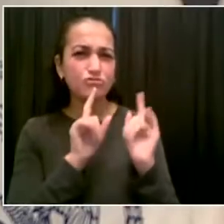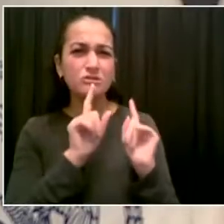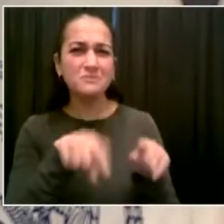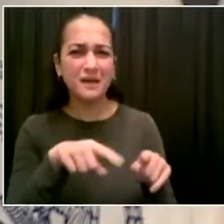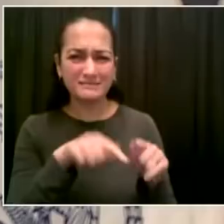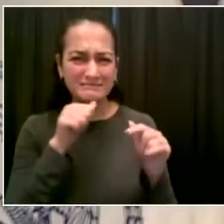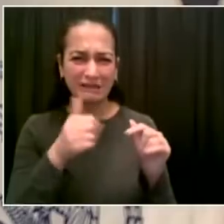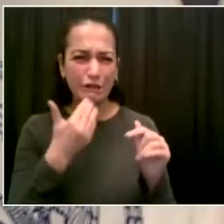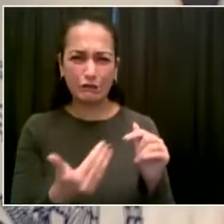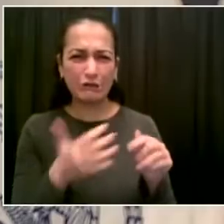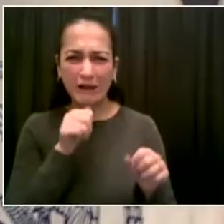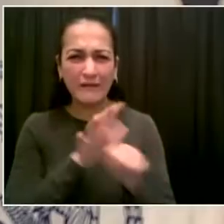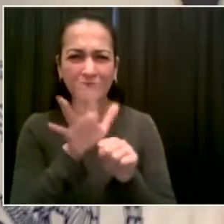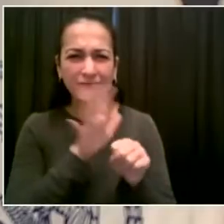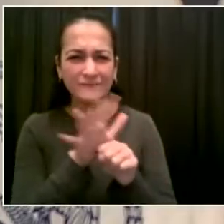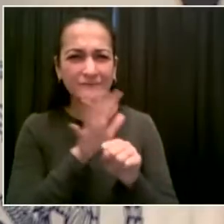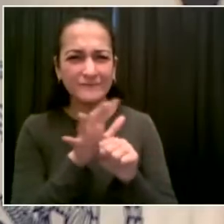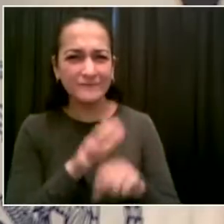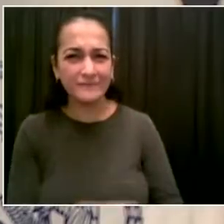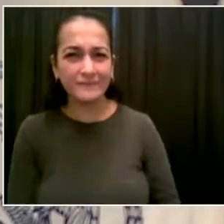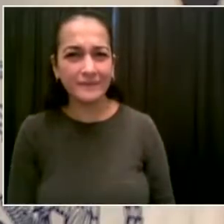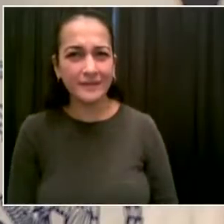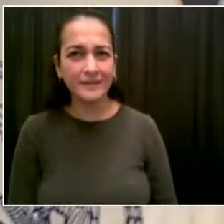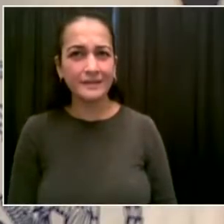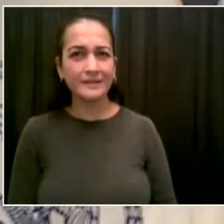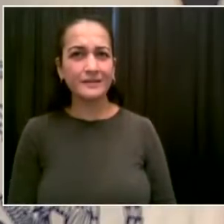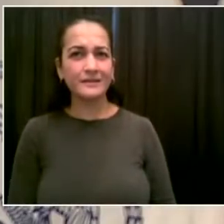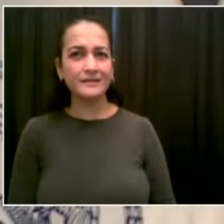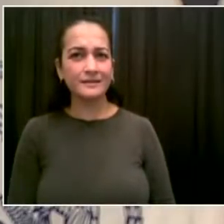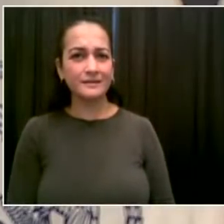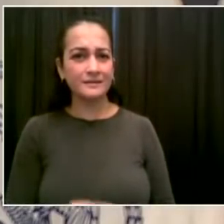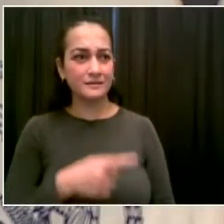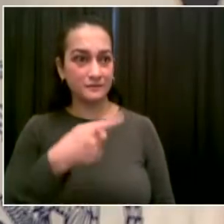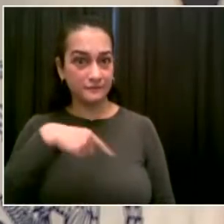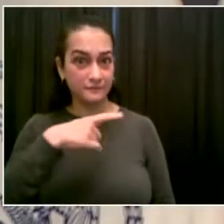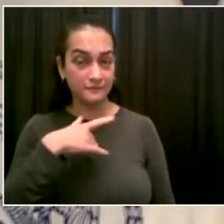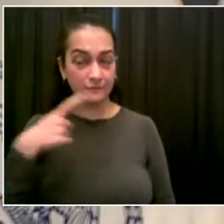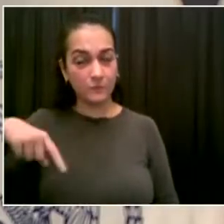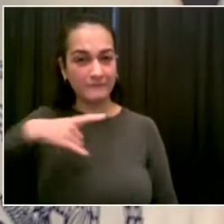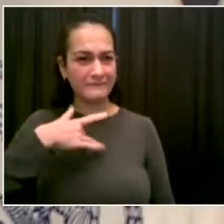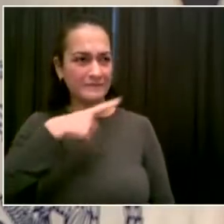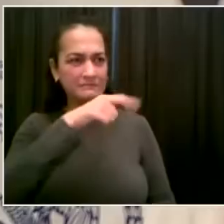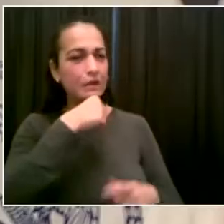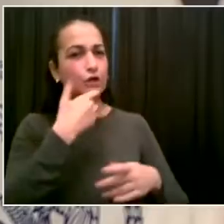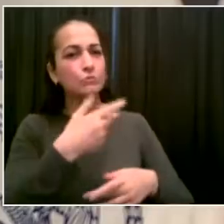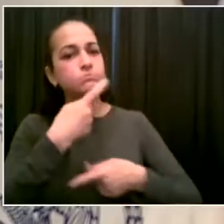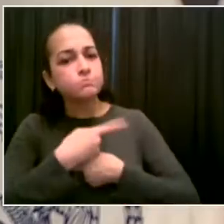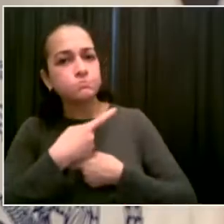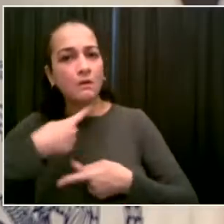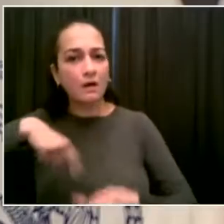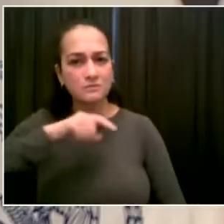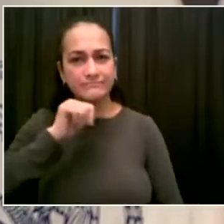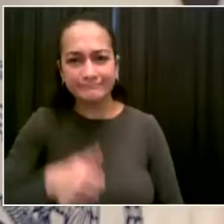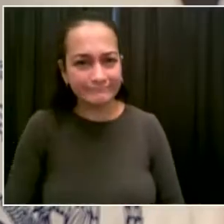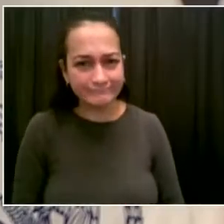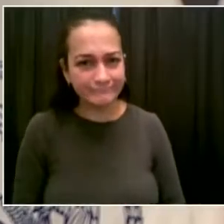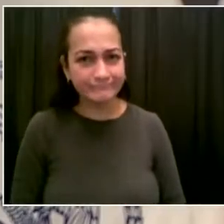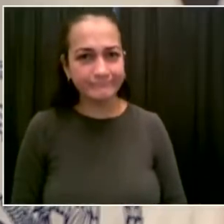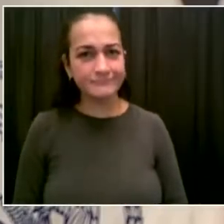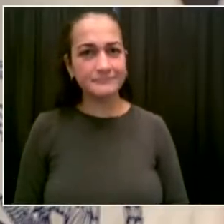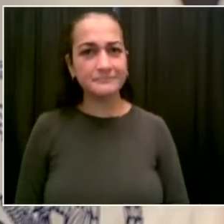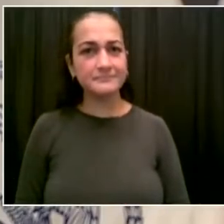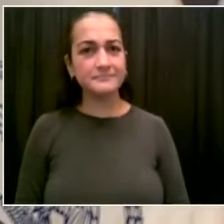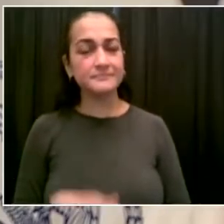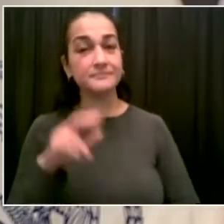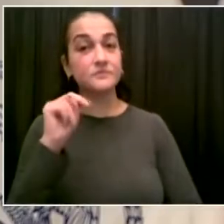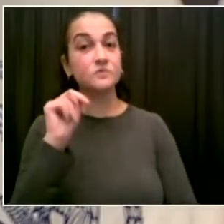them. And they specifically wanted to ask why the city wasn't releasing information around safety at certain